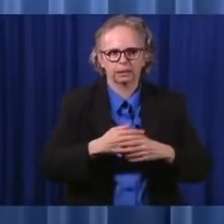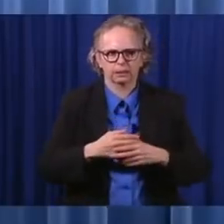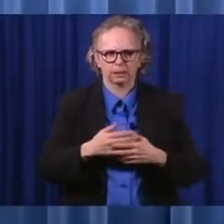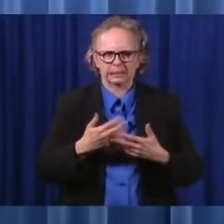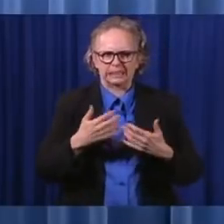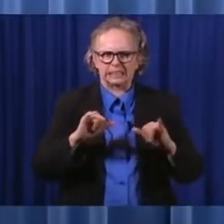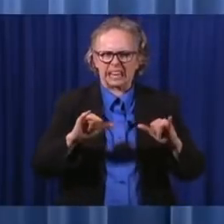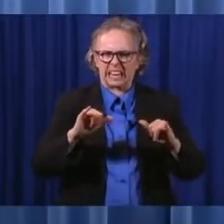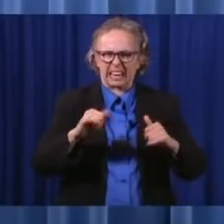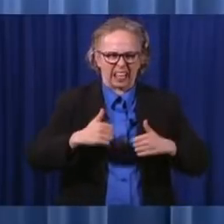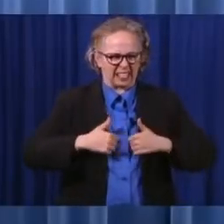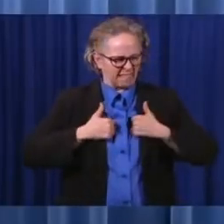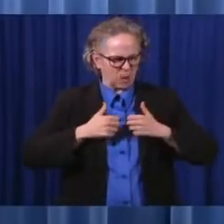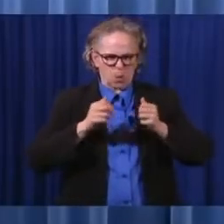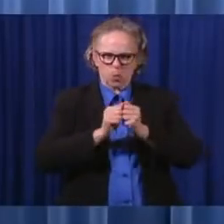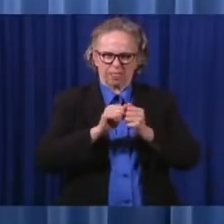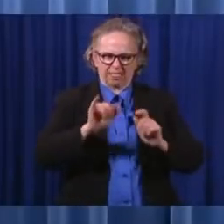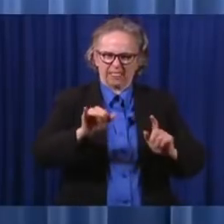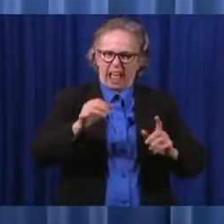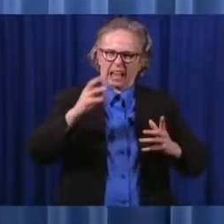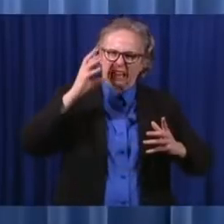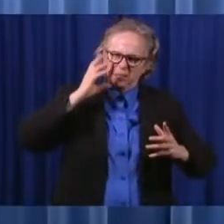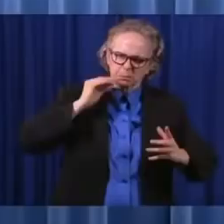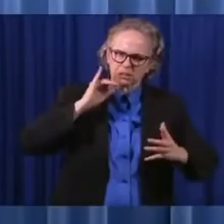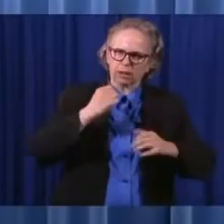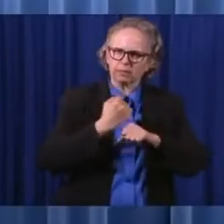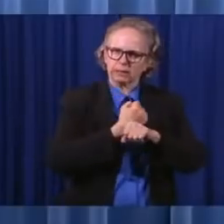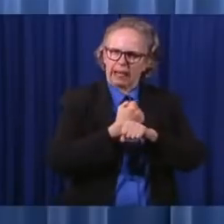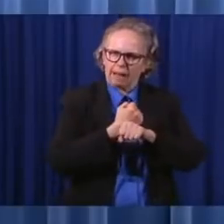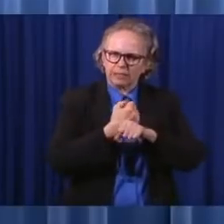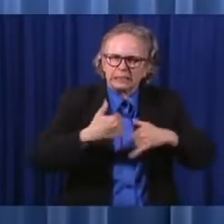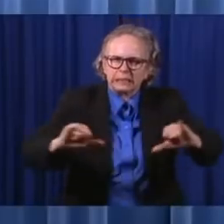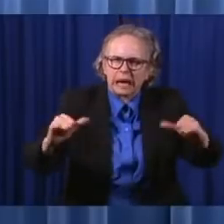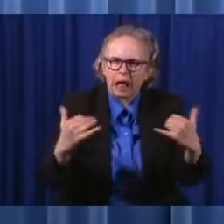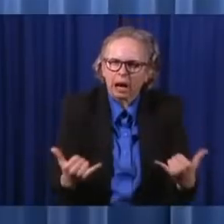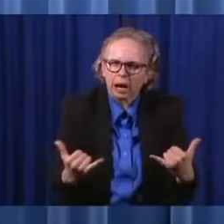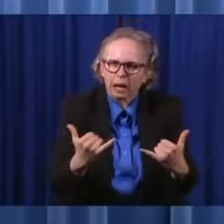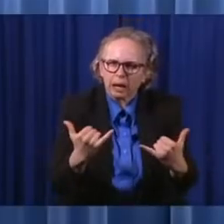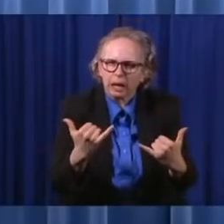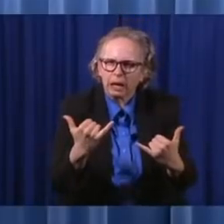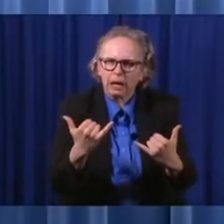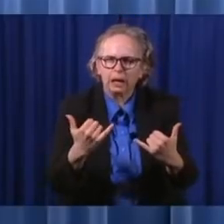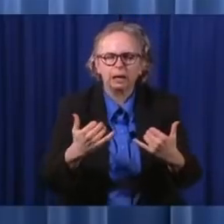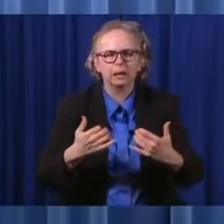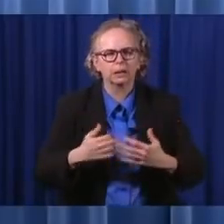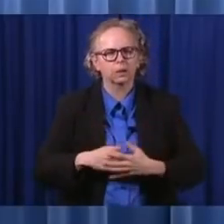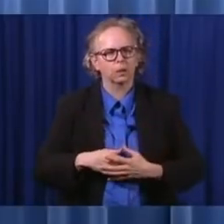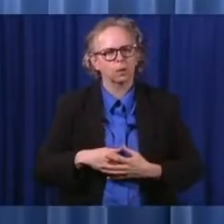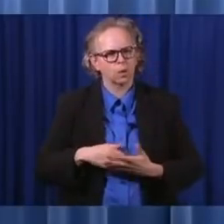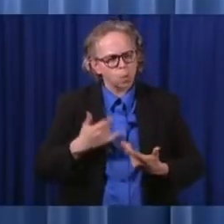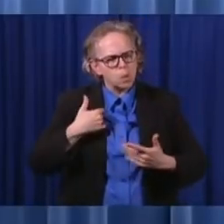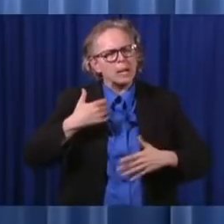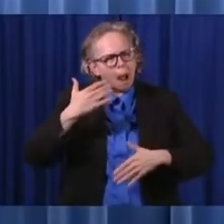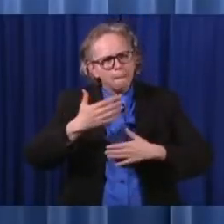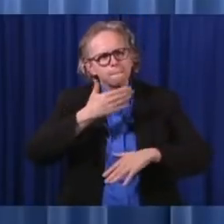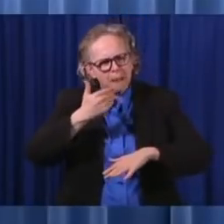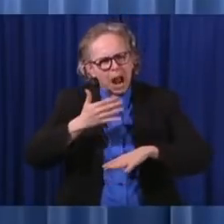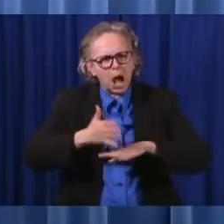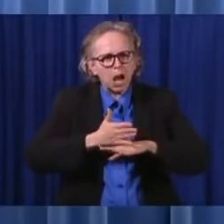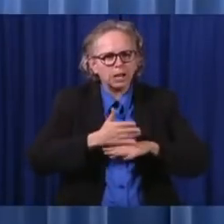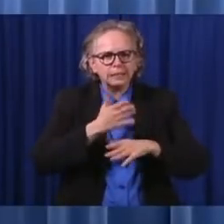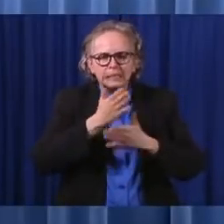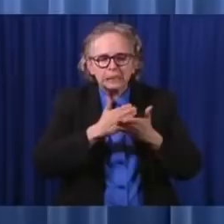that we're at square one. We can describe where we are. We've made progress certainly in some areas. In other areas, we've not